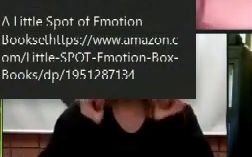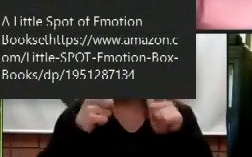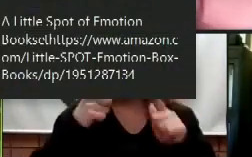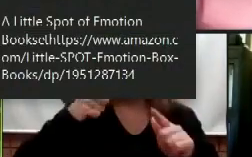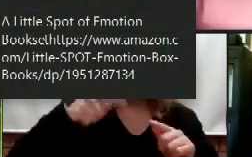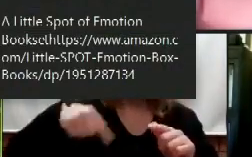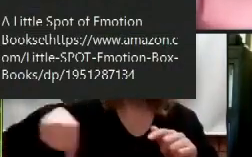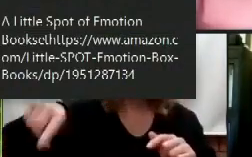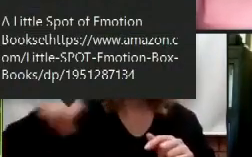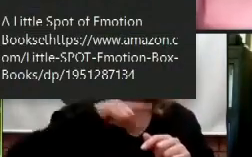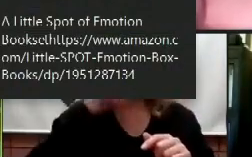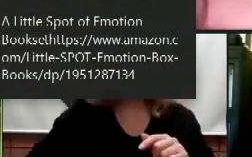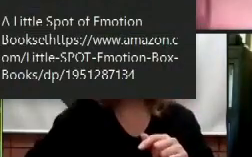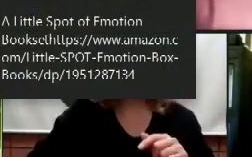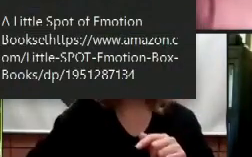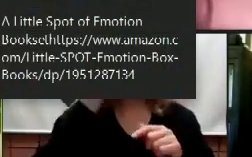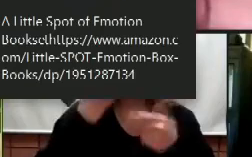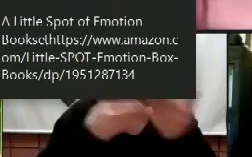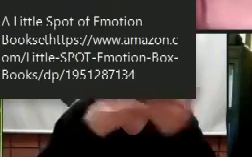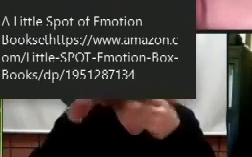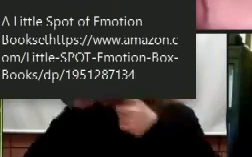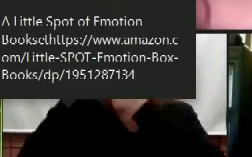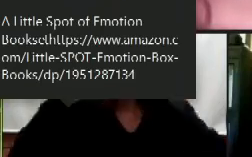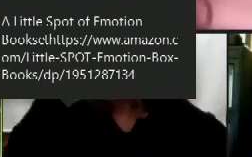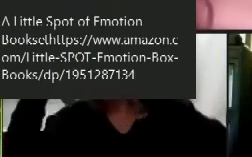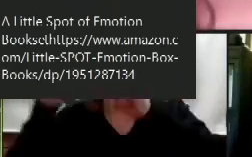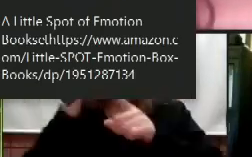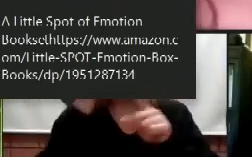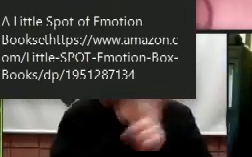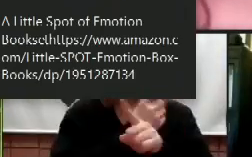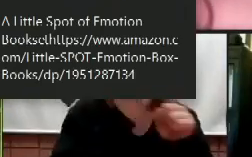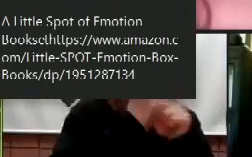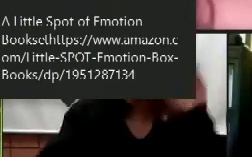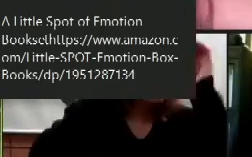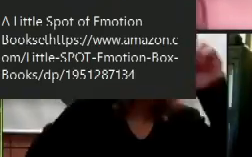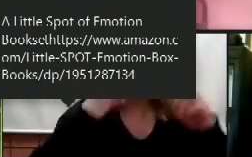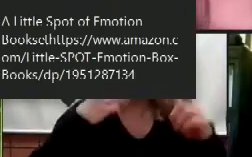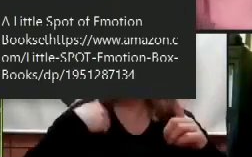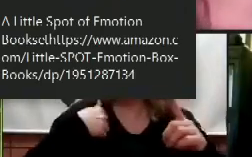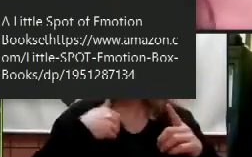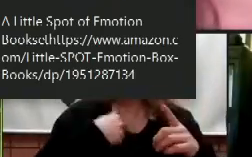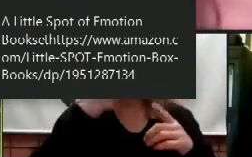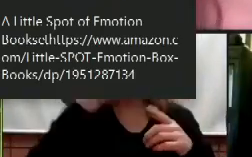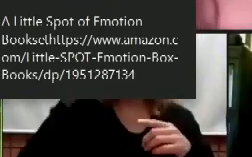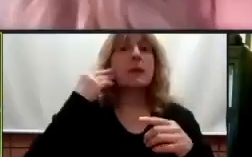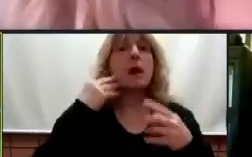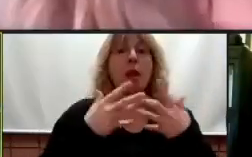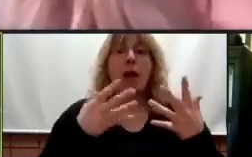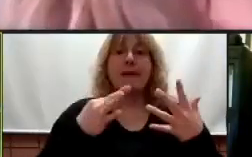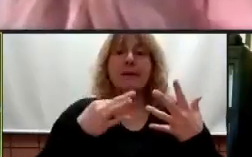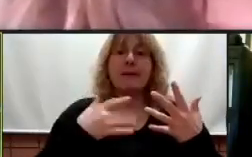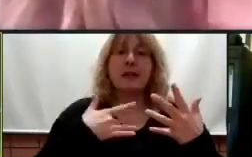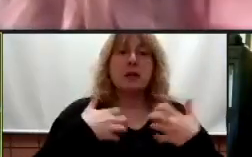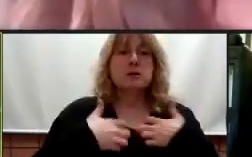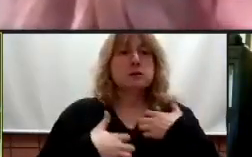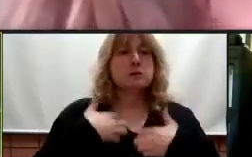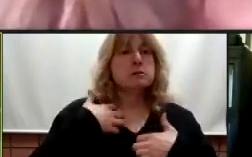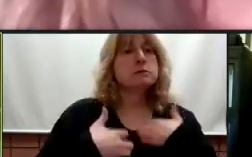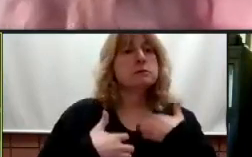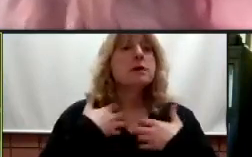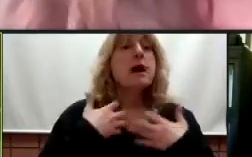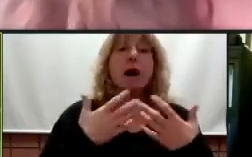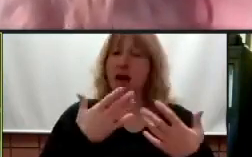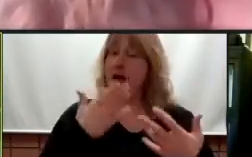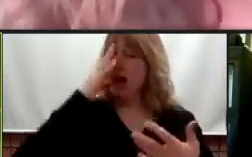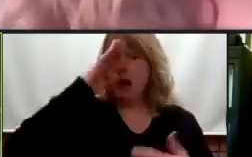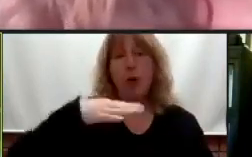lot of, we've just experienced a lot of regression. I know my kids in general and have